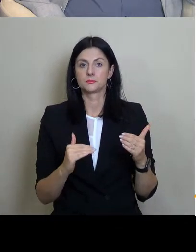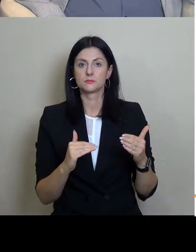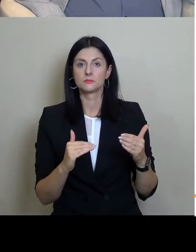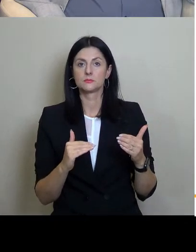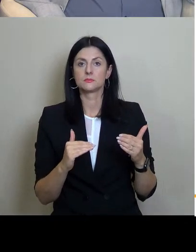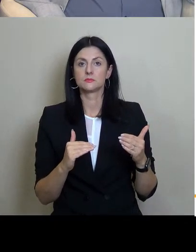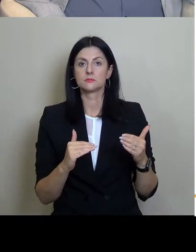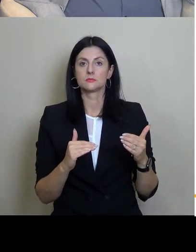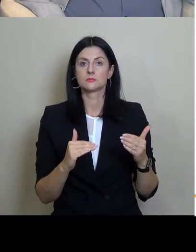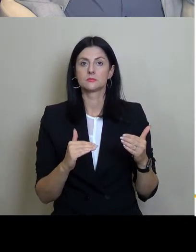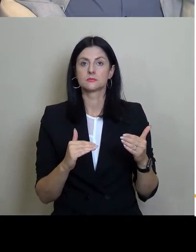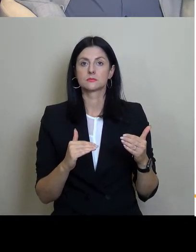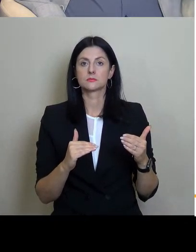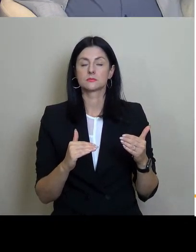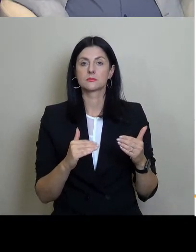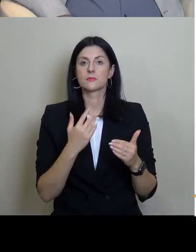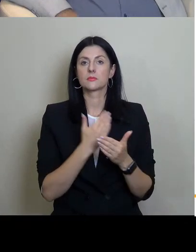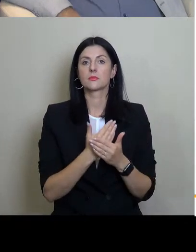party,